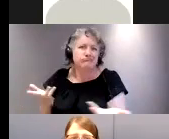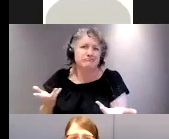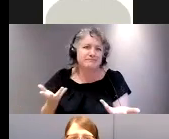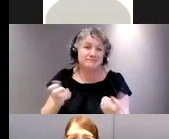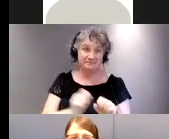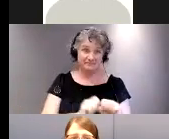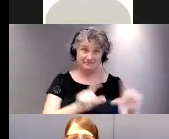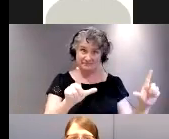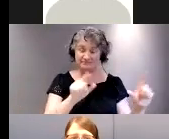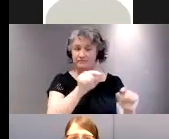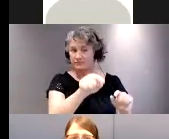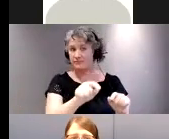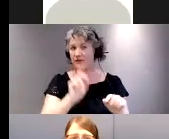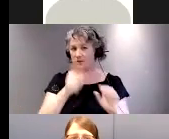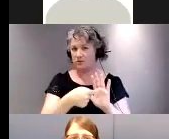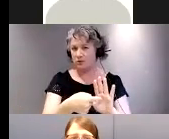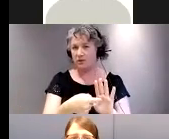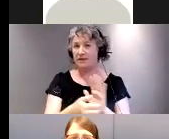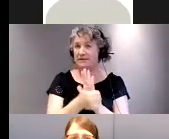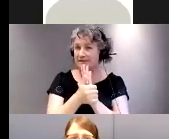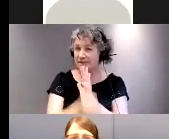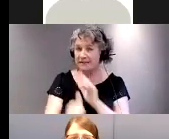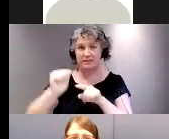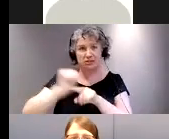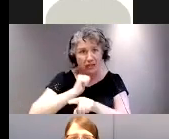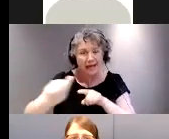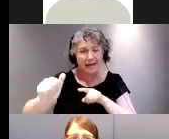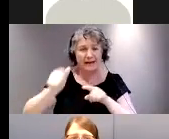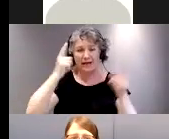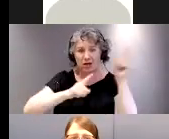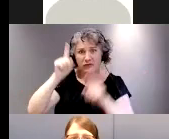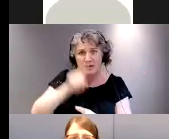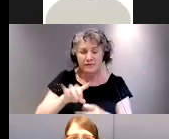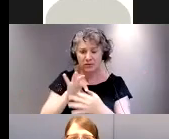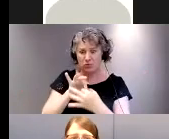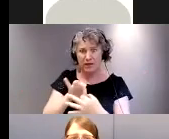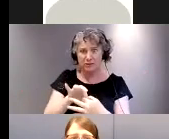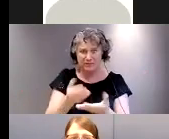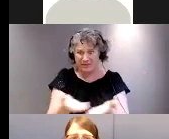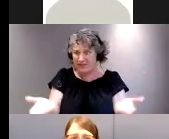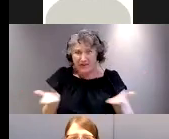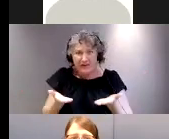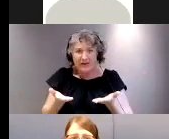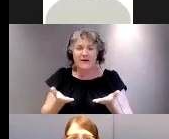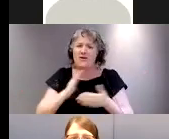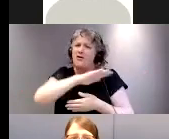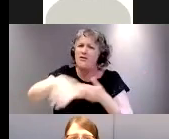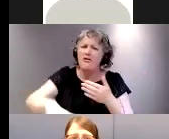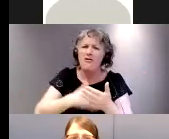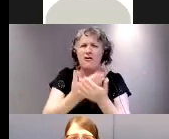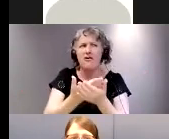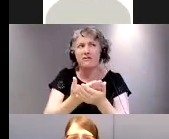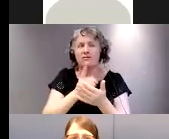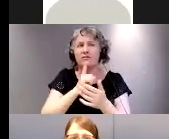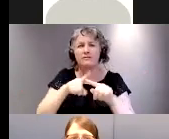the skills and the training and the agreements and even the relationships that we're dealing with, in a separation